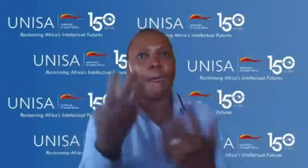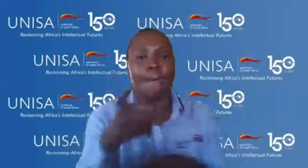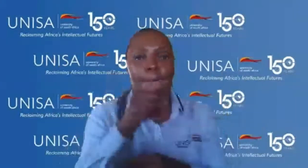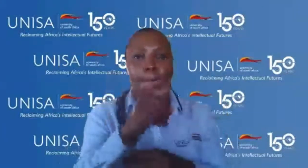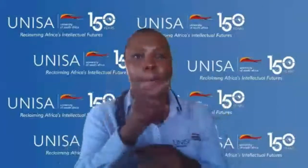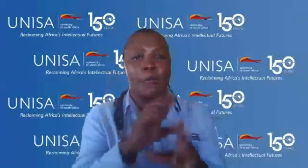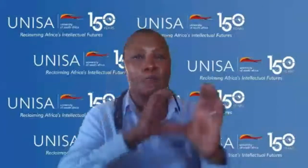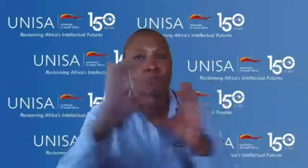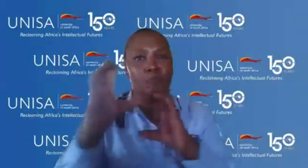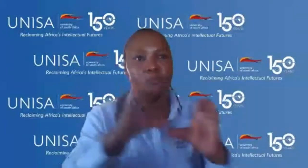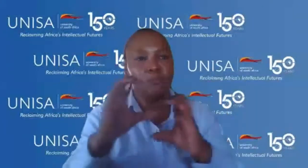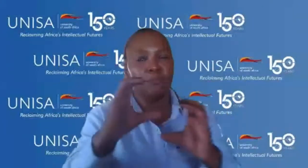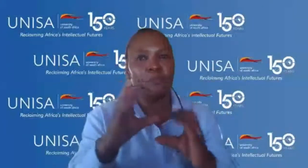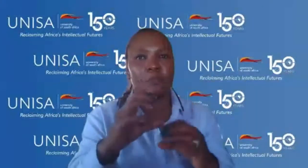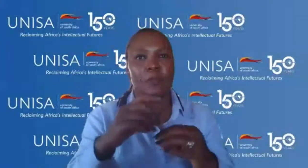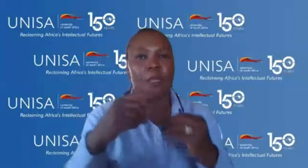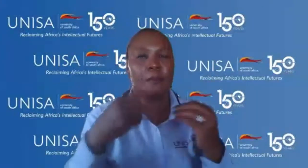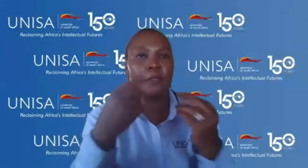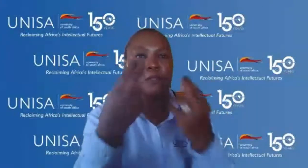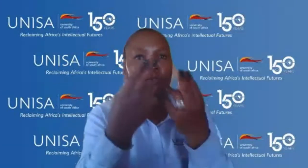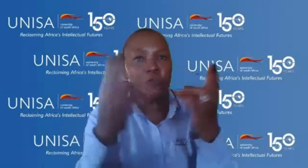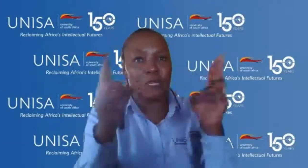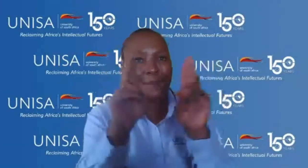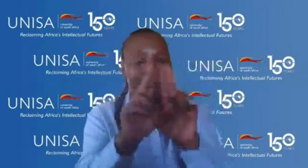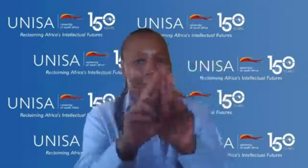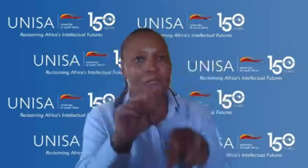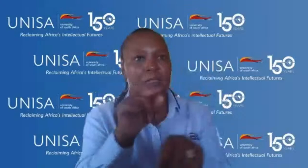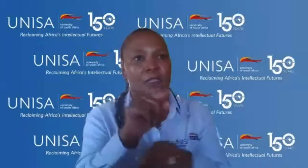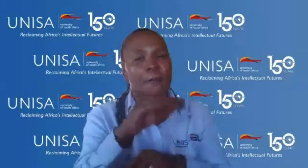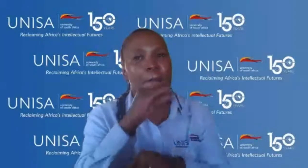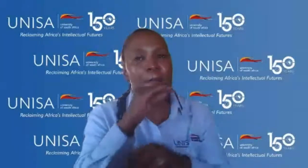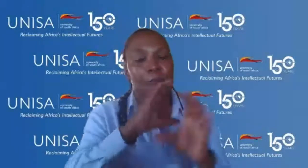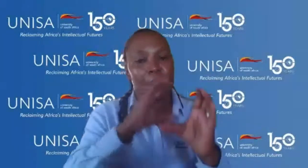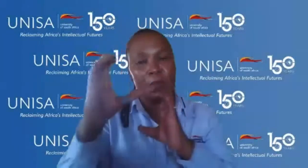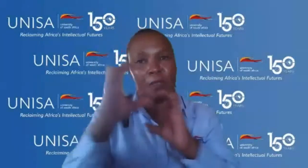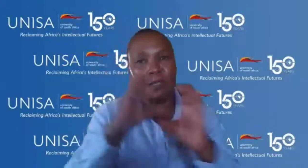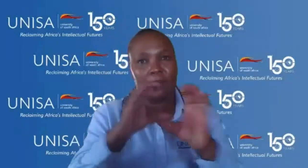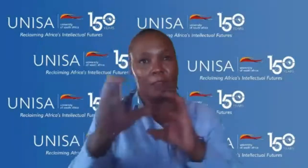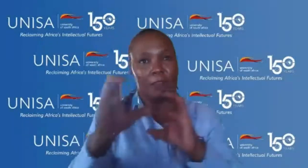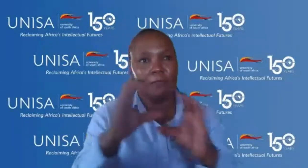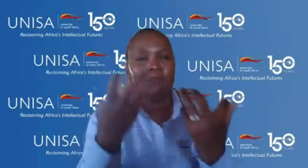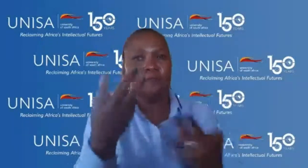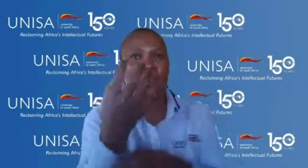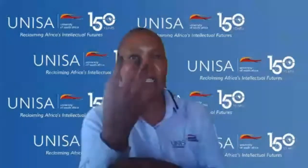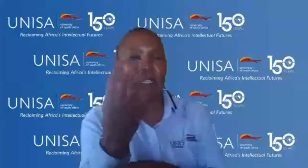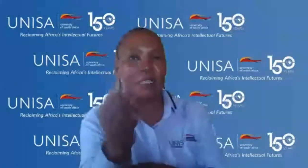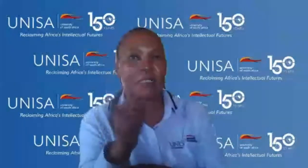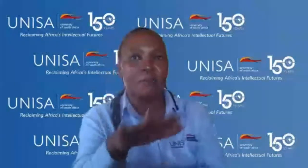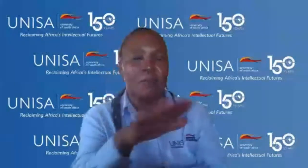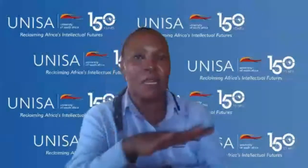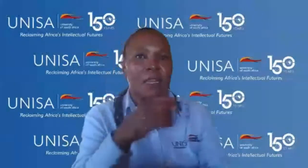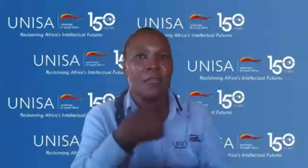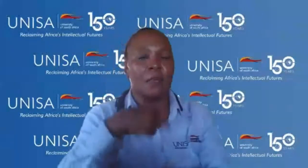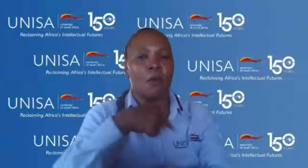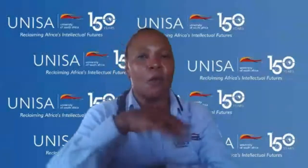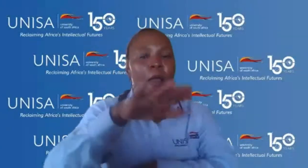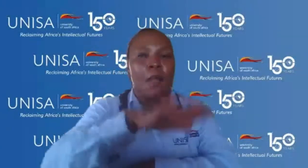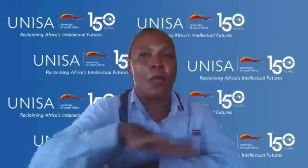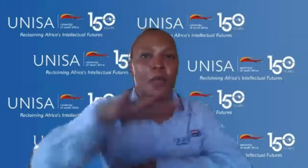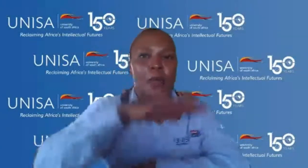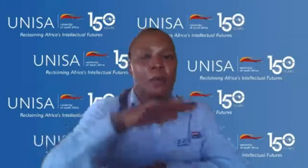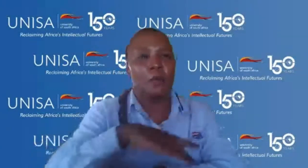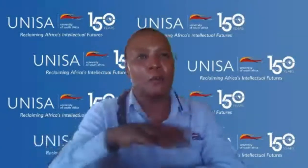about communication to the university. I'm talking about communication that will take place in our platform, that you keep